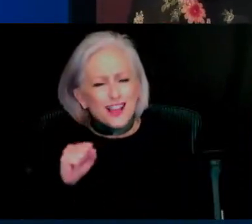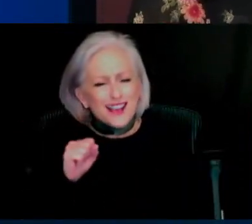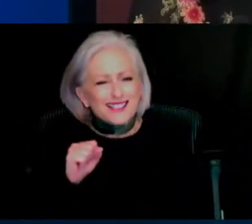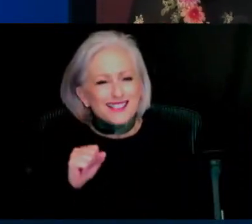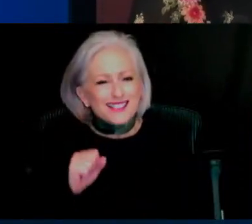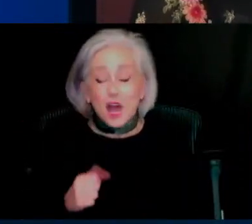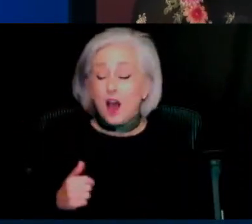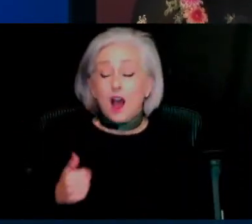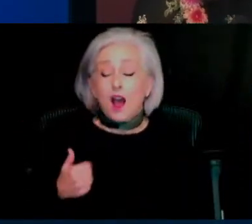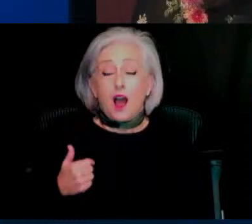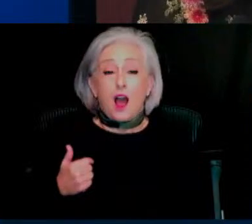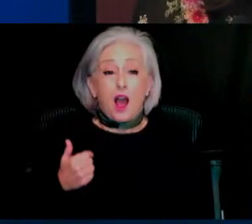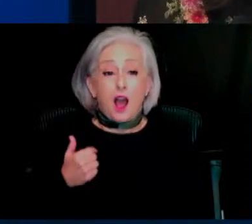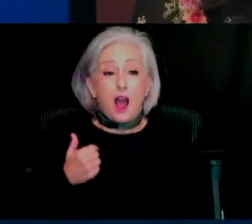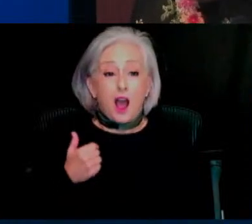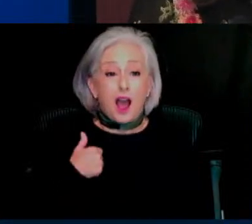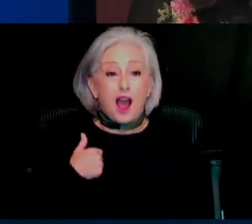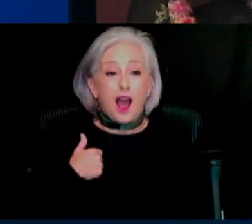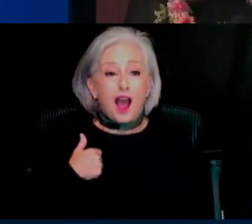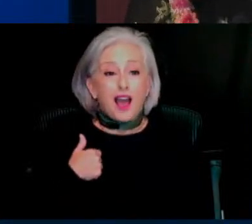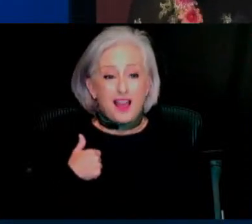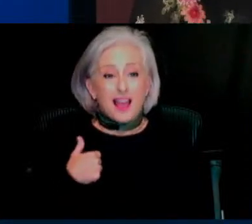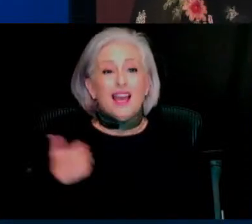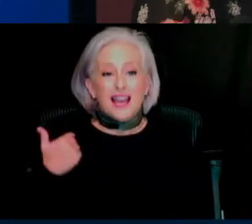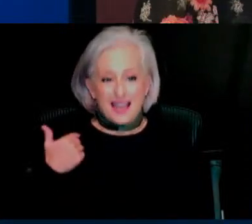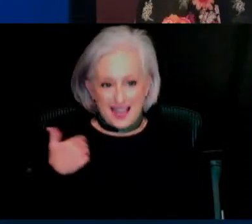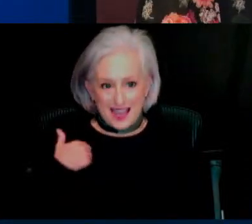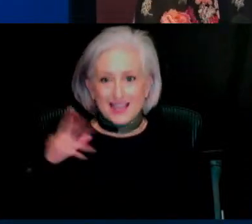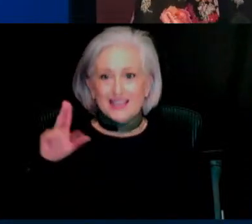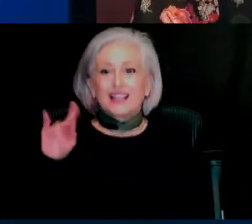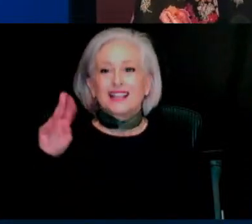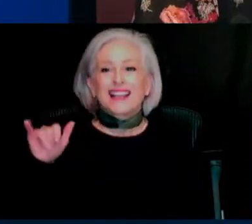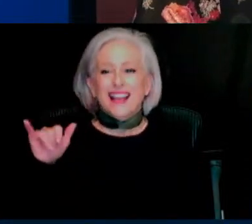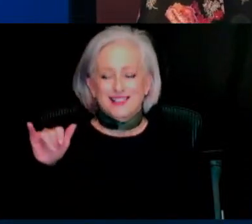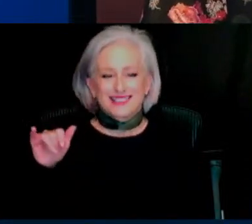handle the I've heavy had the lifting today. I've had the Kelsey treatment before.